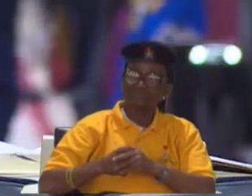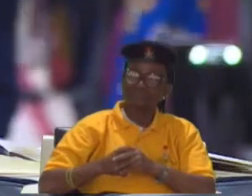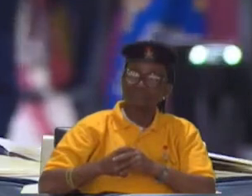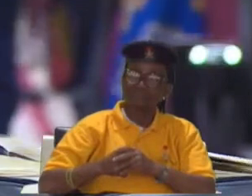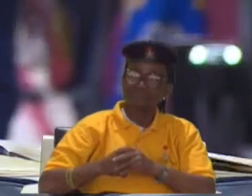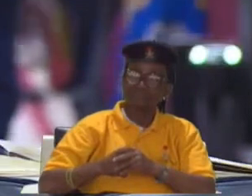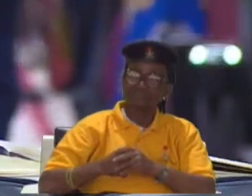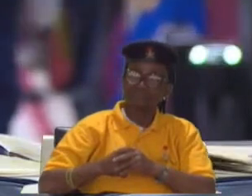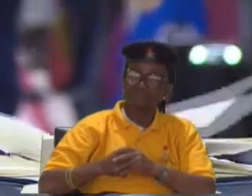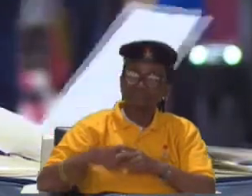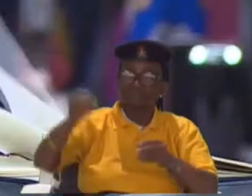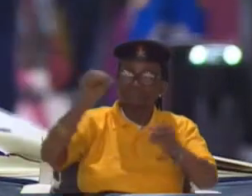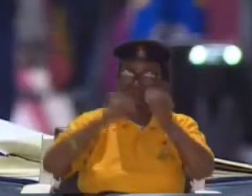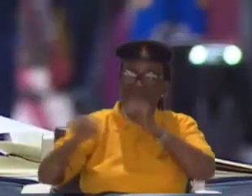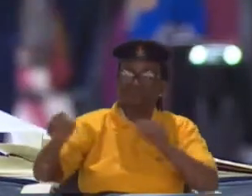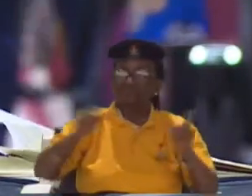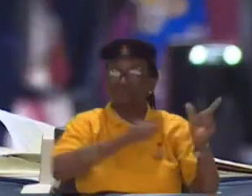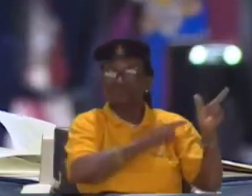Oh Lord, thank you.